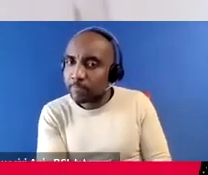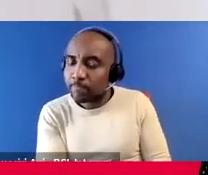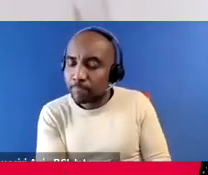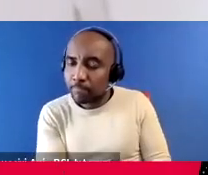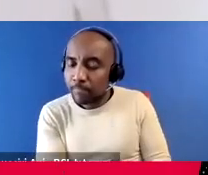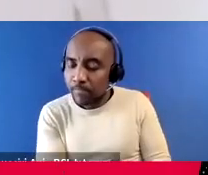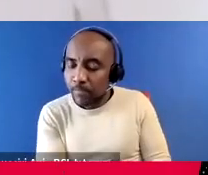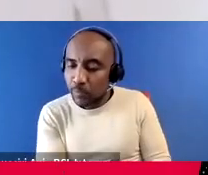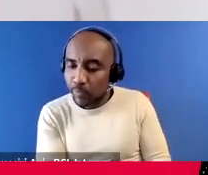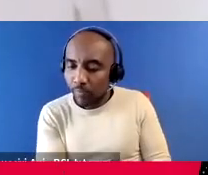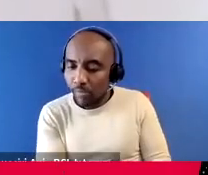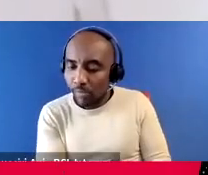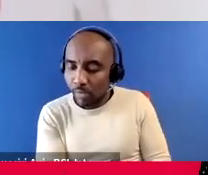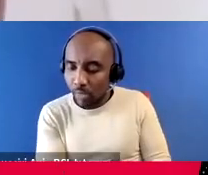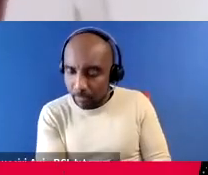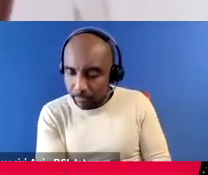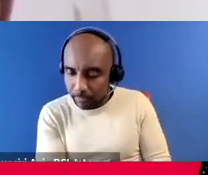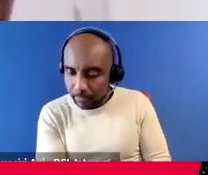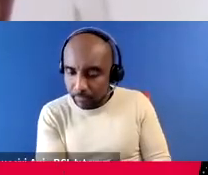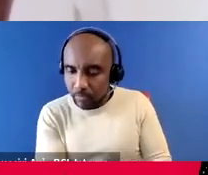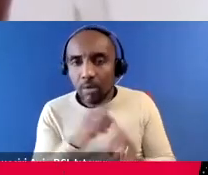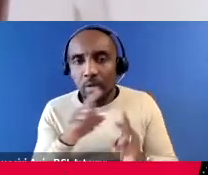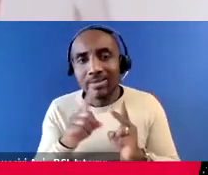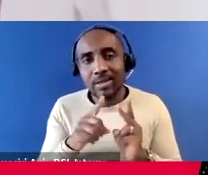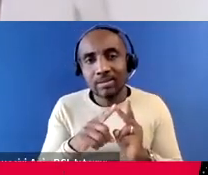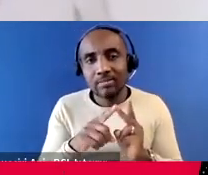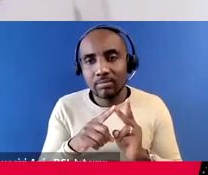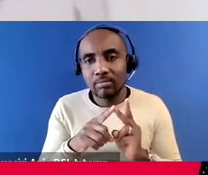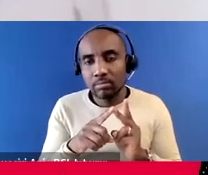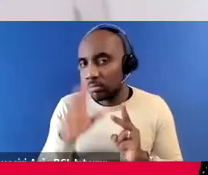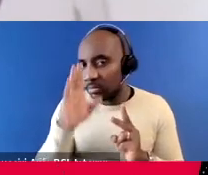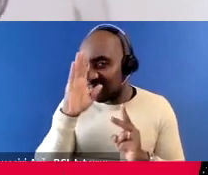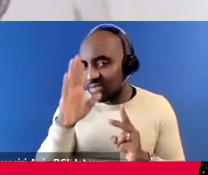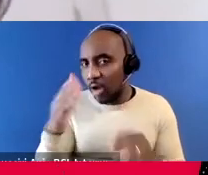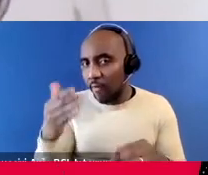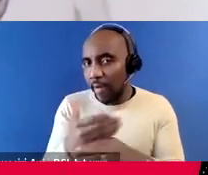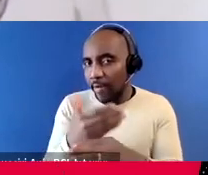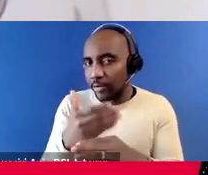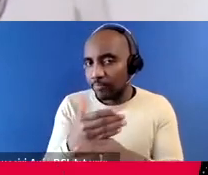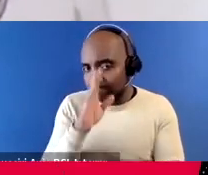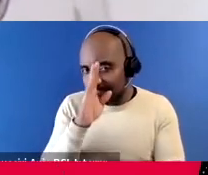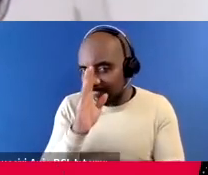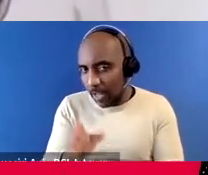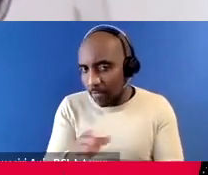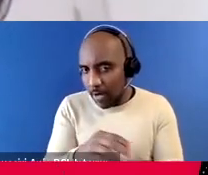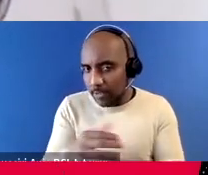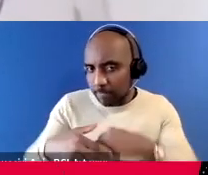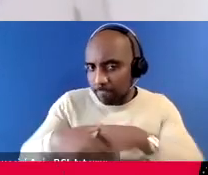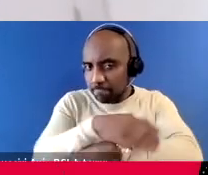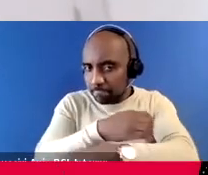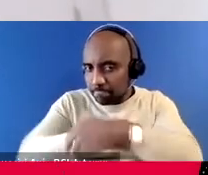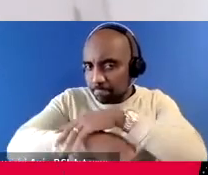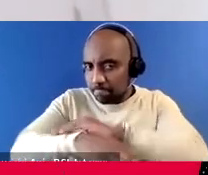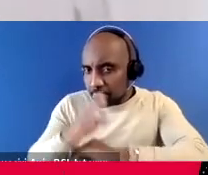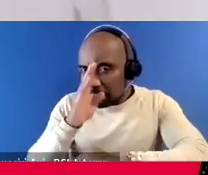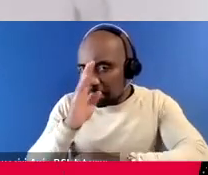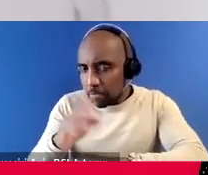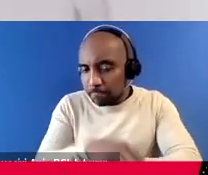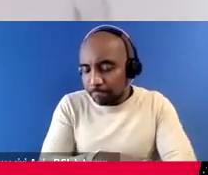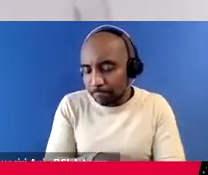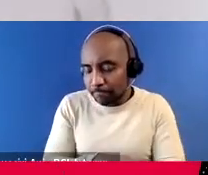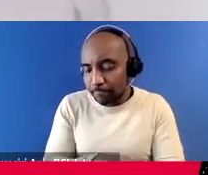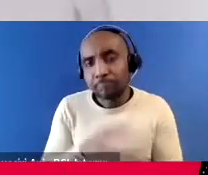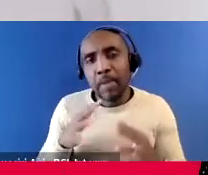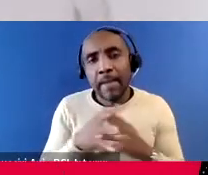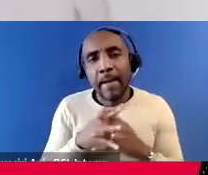supporting protests in an environment where that's becoming increasingly difficult. I would say join a trade